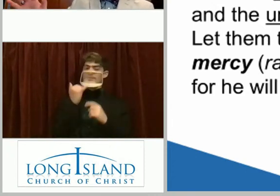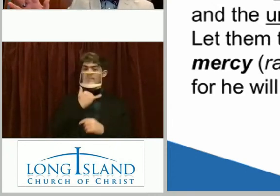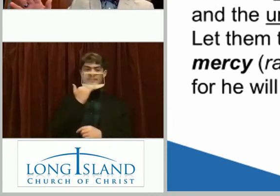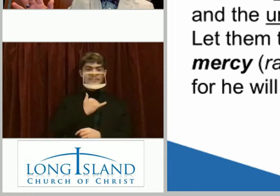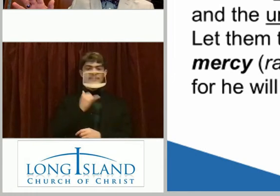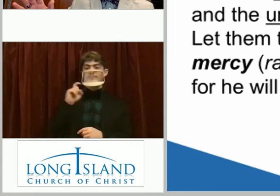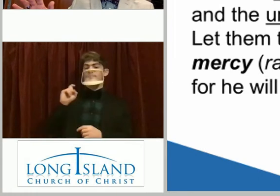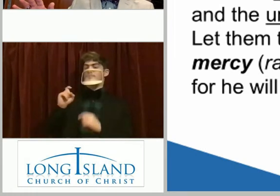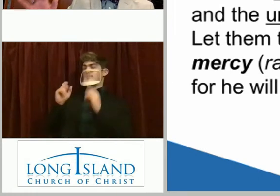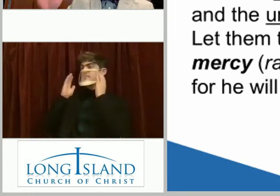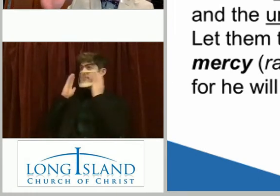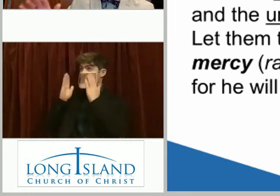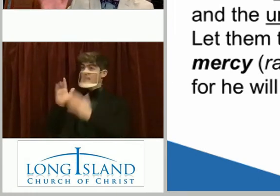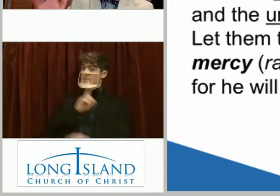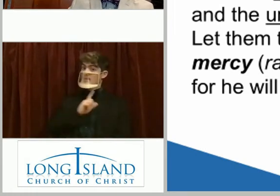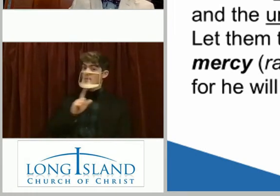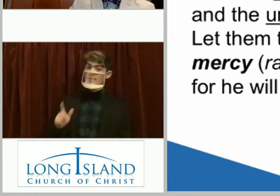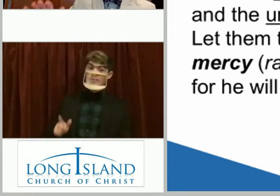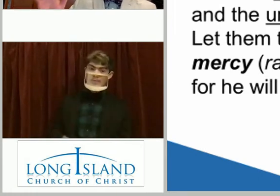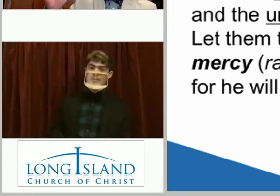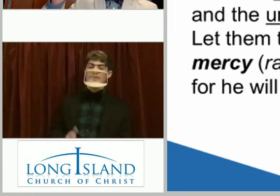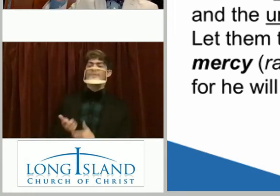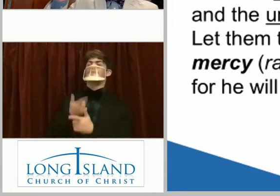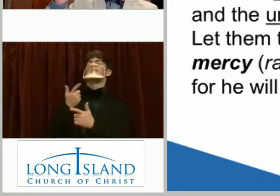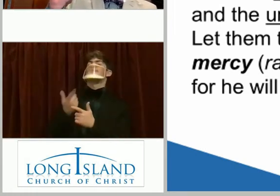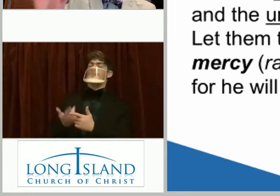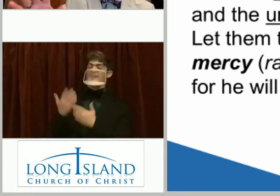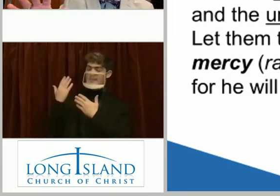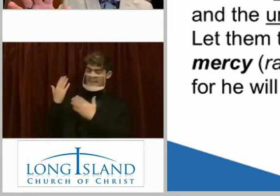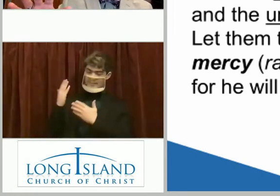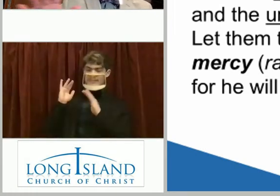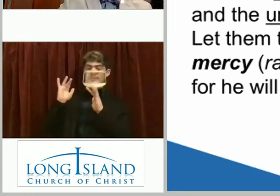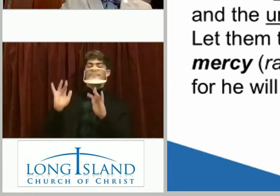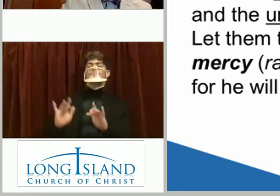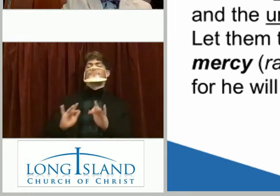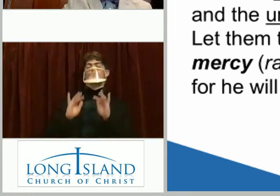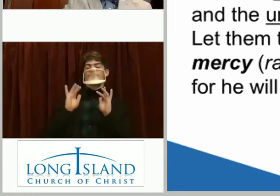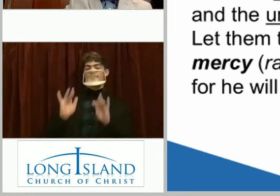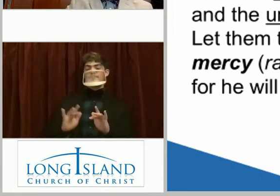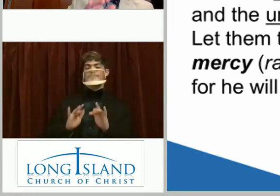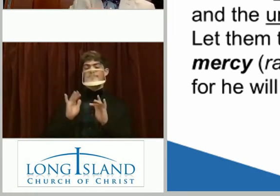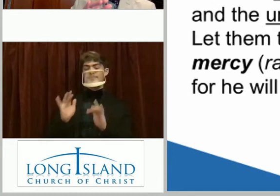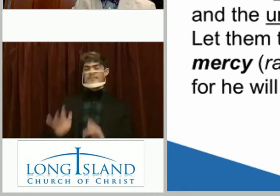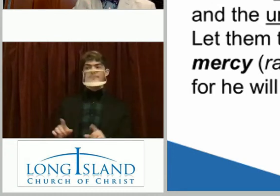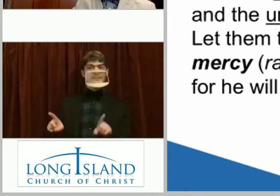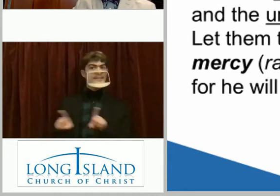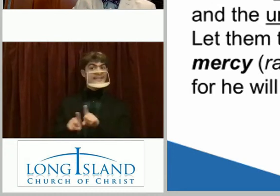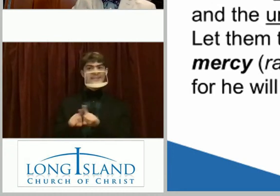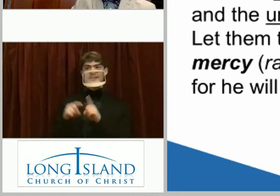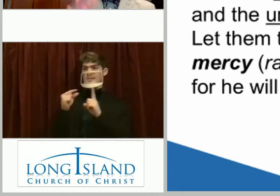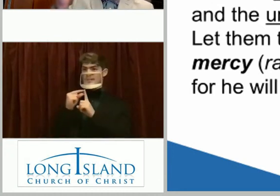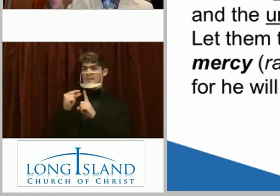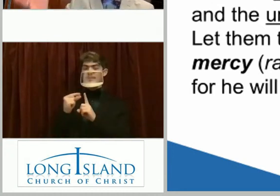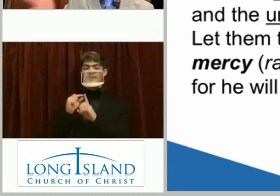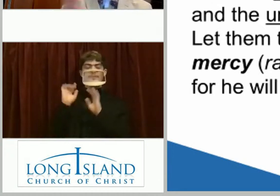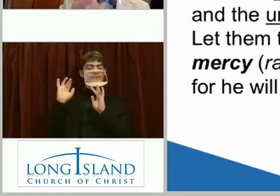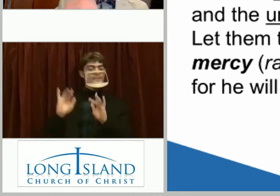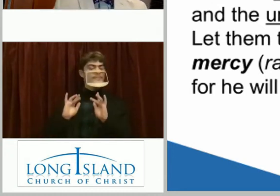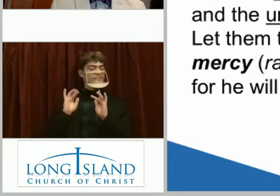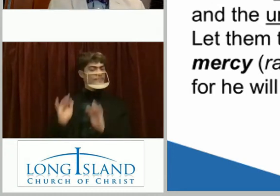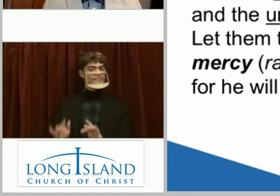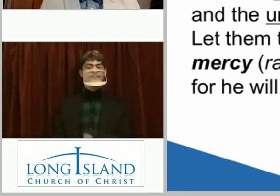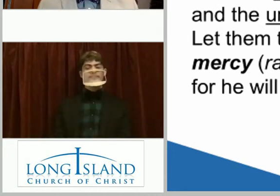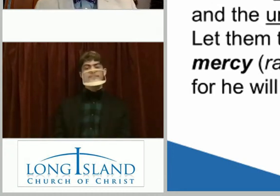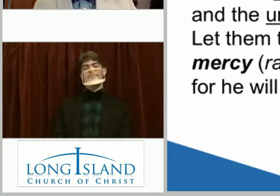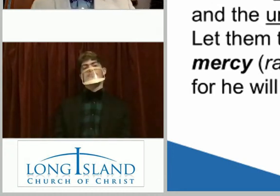the Lord. He will have mercy on them. It's still the same word, rekhem. So compassion could